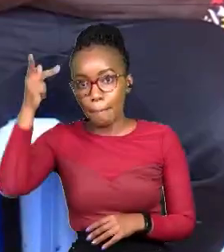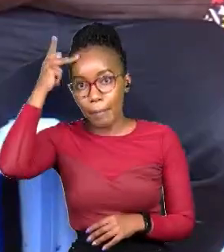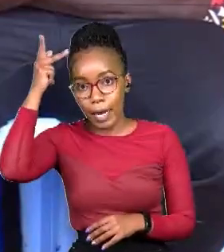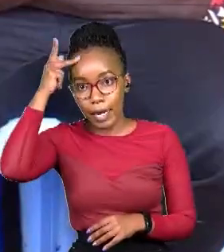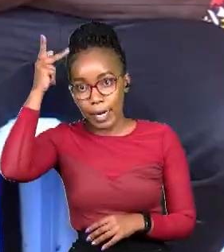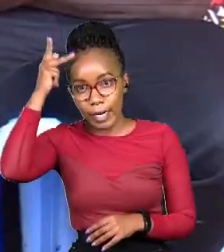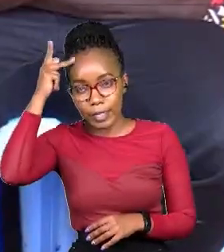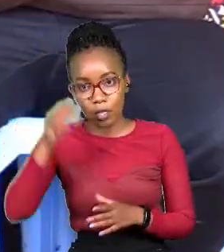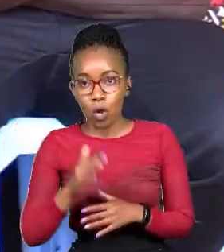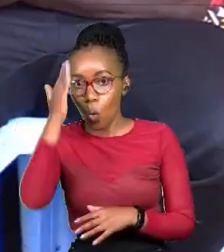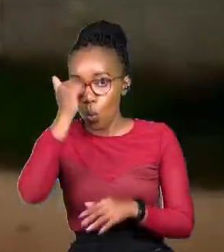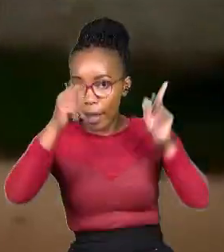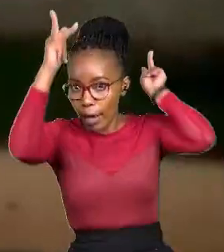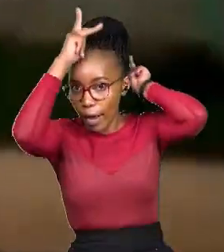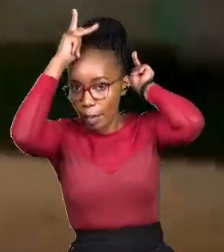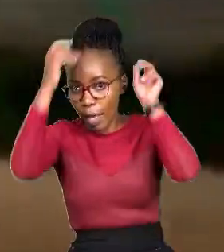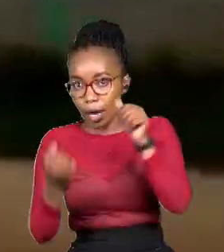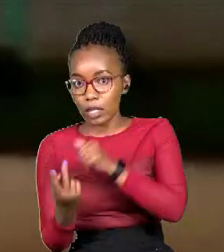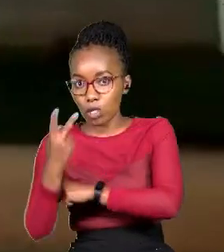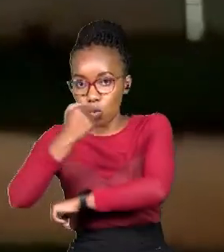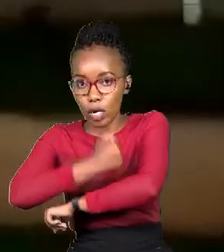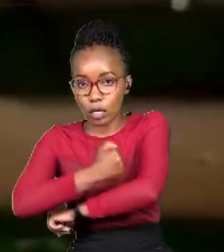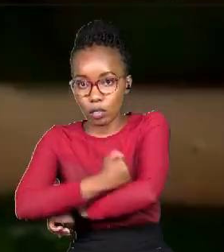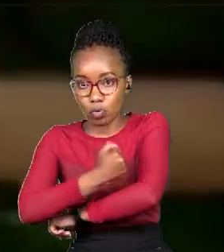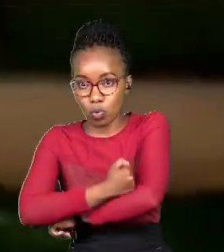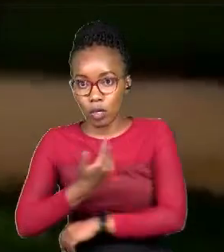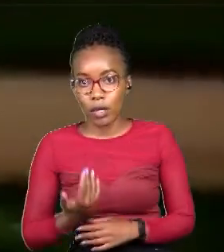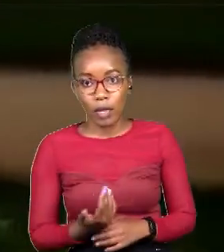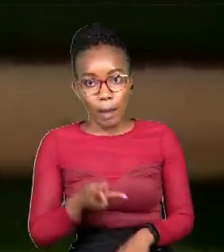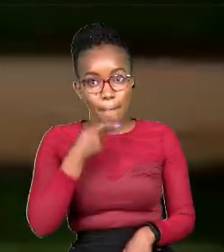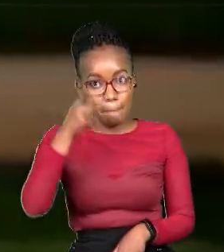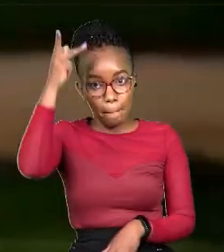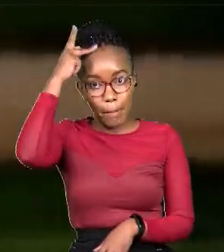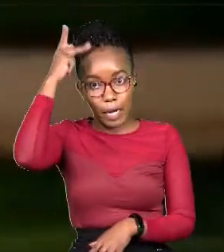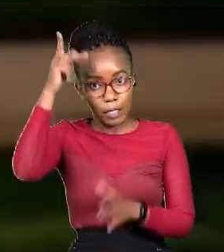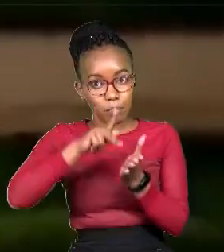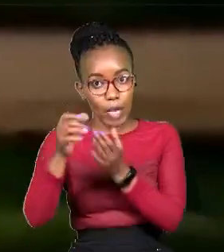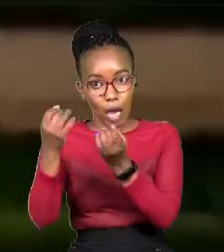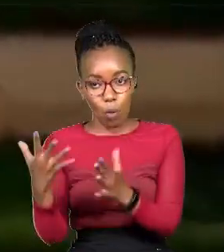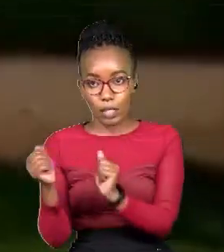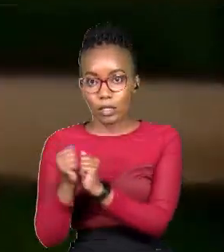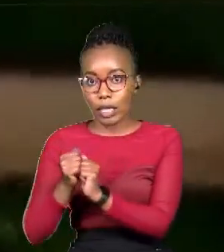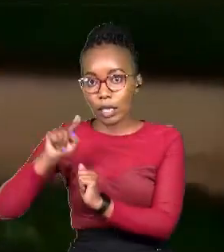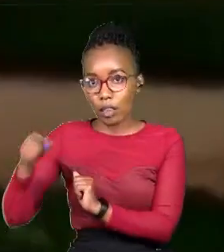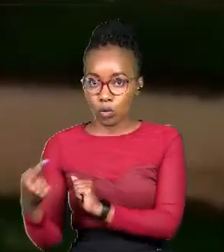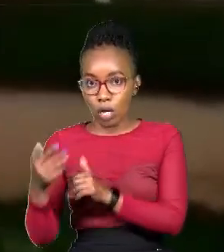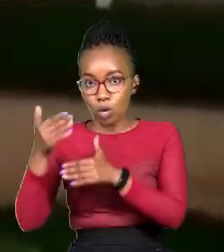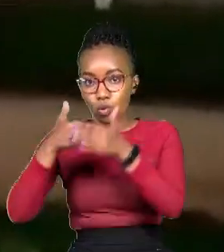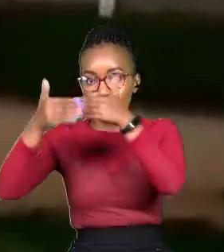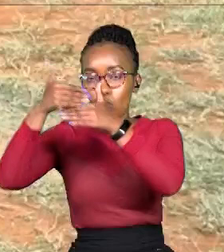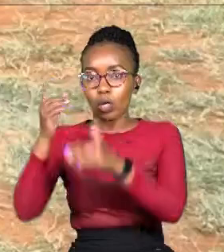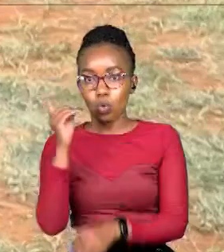it emerged that Kakamega High School charged affected parents with over 10,000 shillings to rebuild burnt